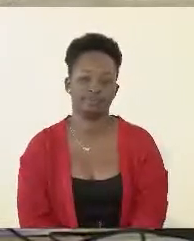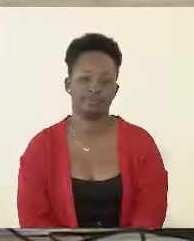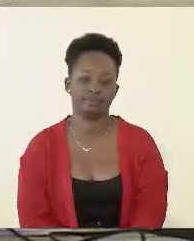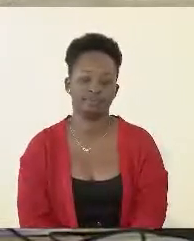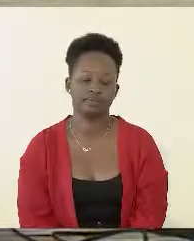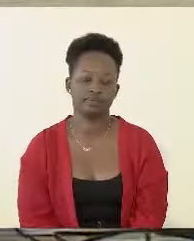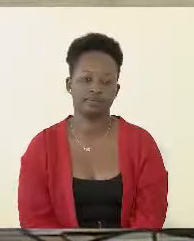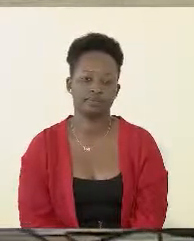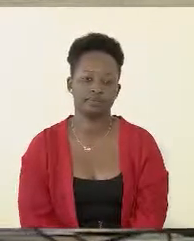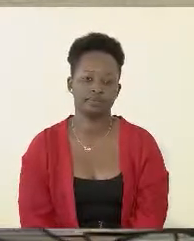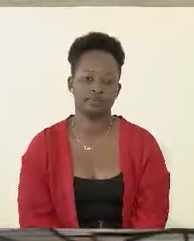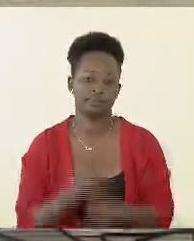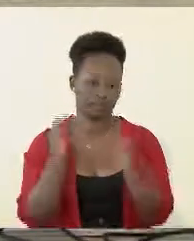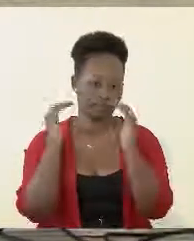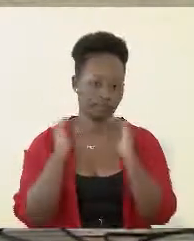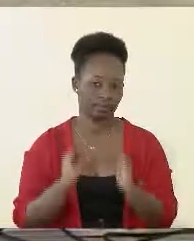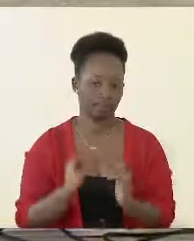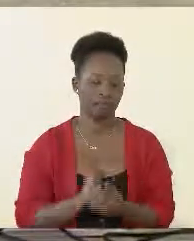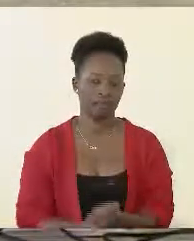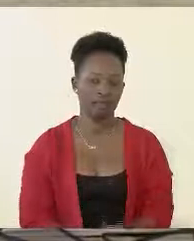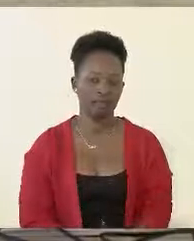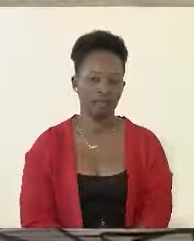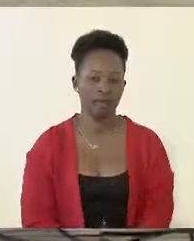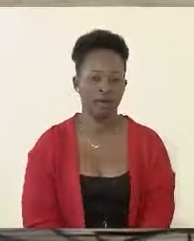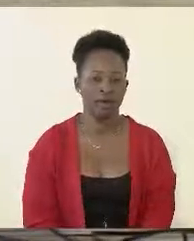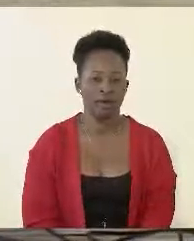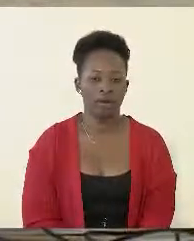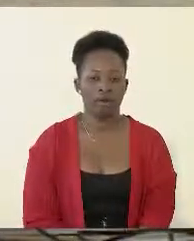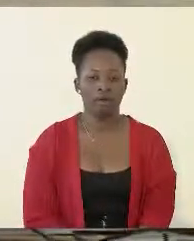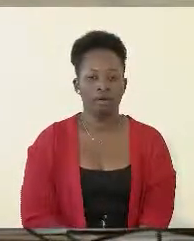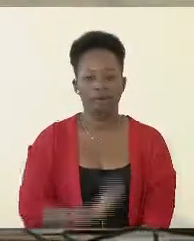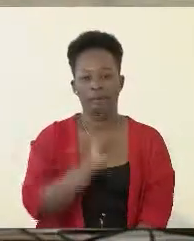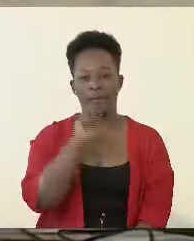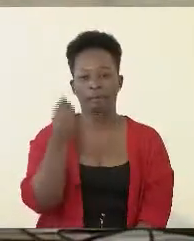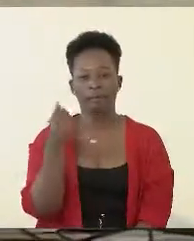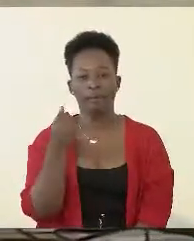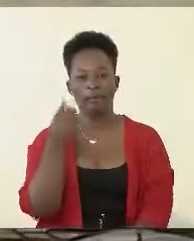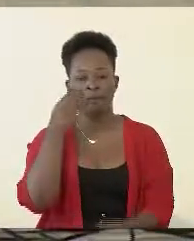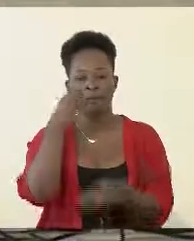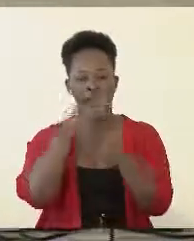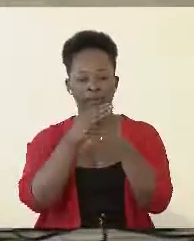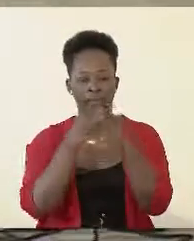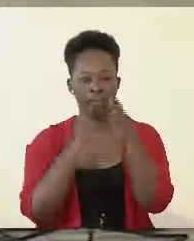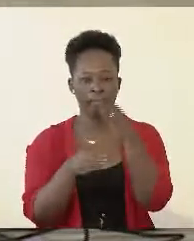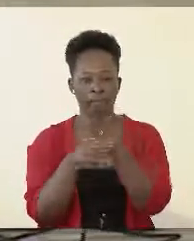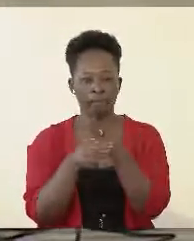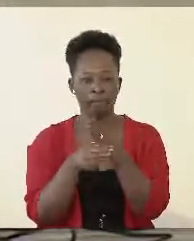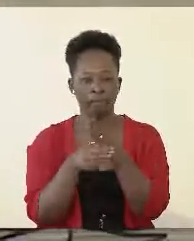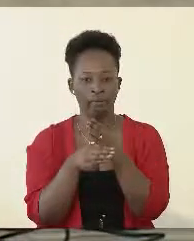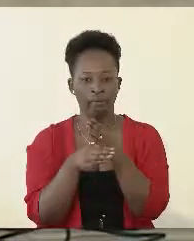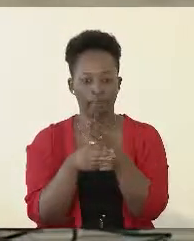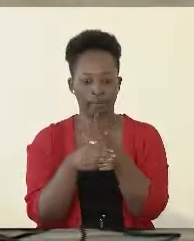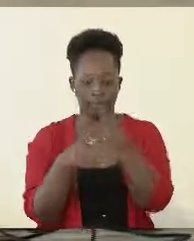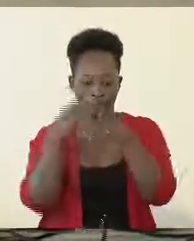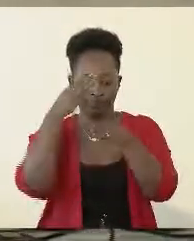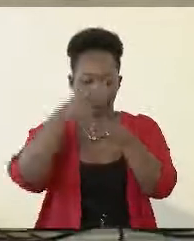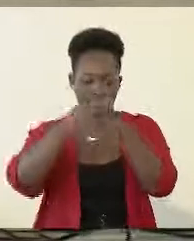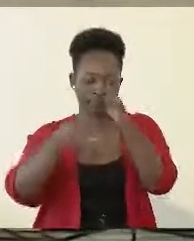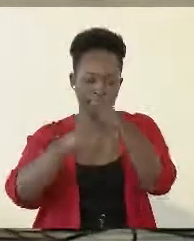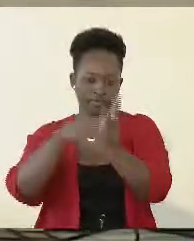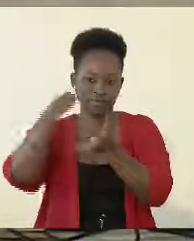business. Then we can also talk about other points to build what you call customer confidence in the